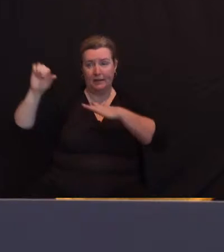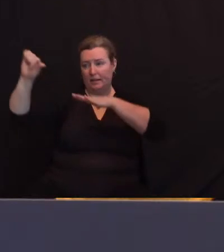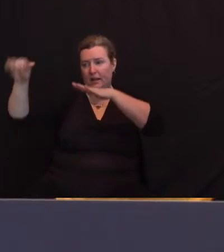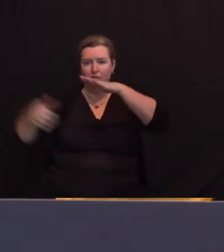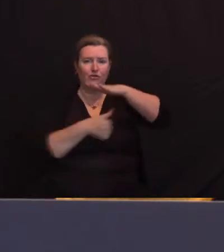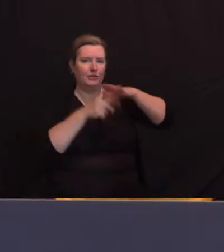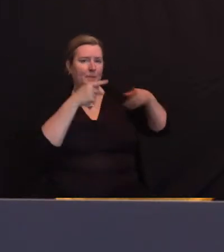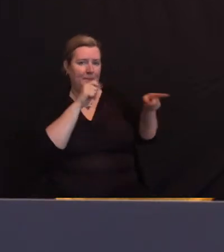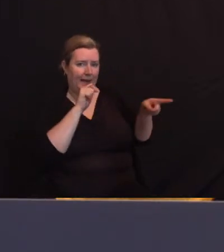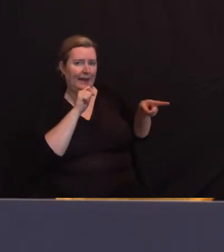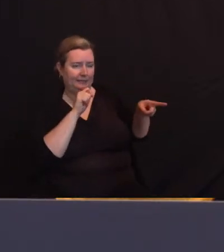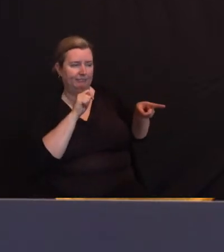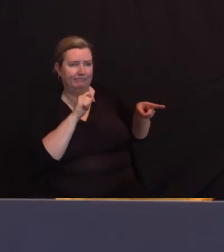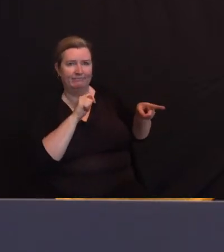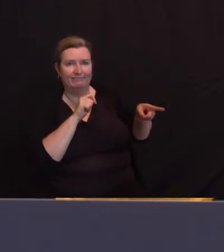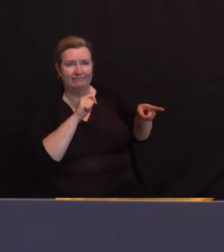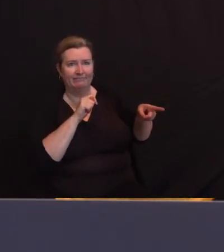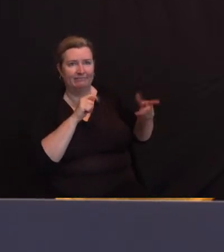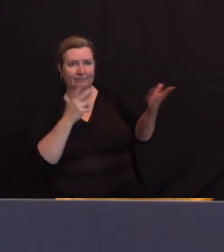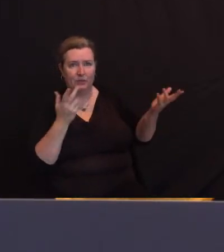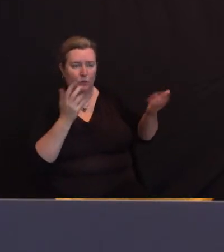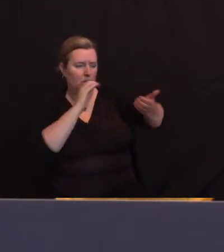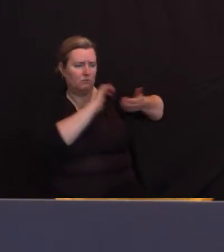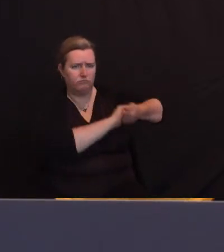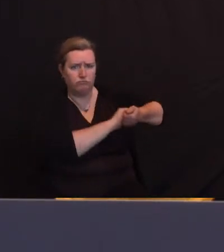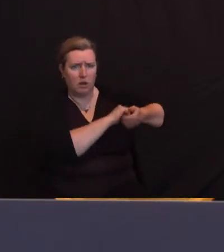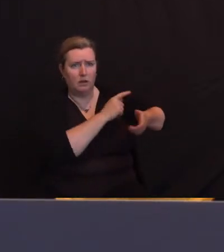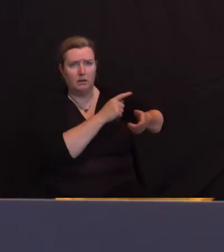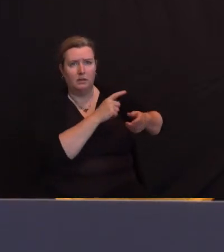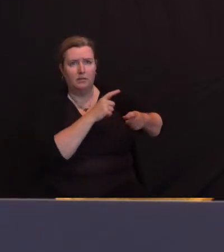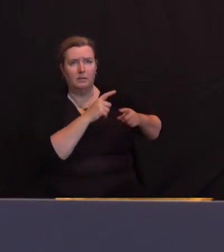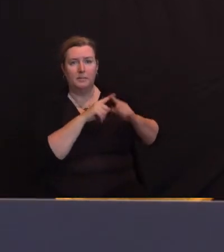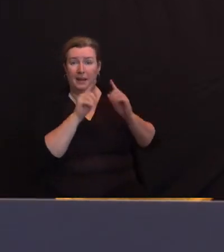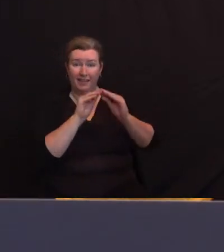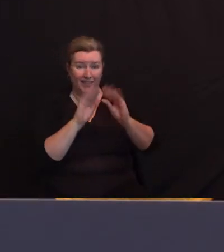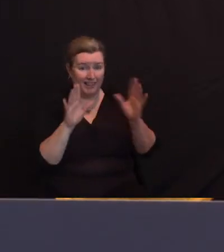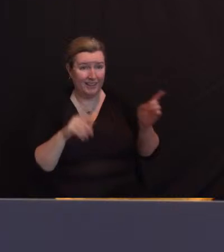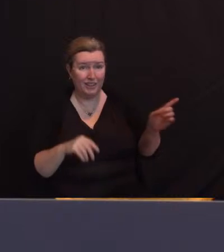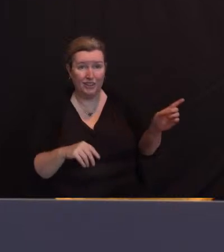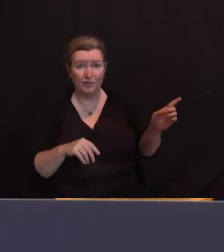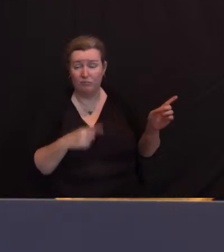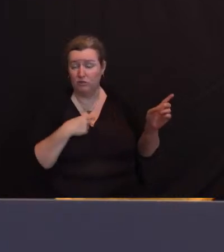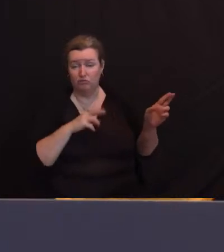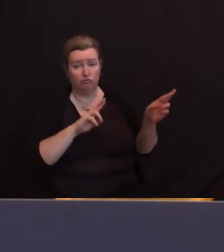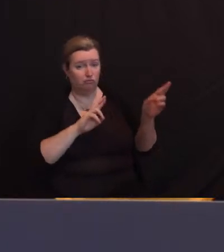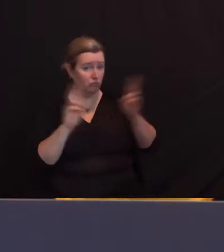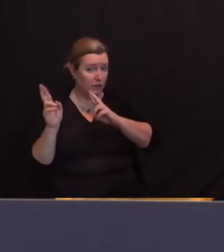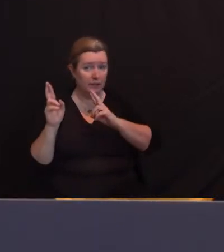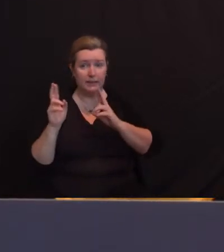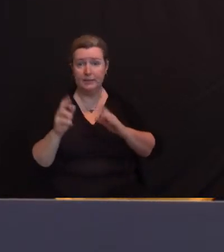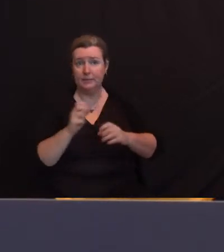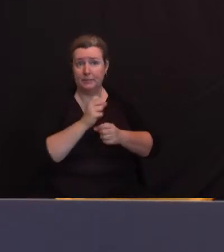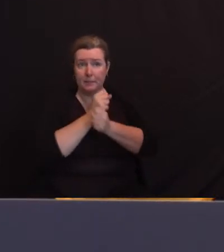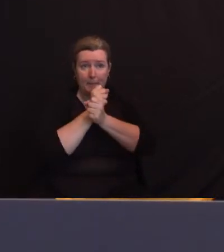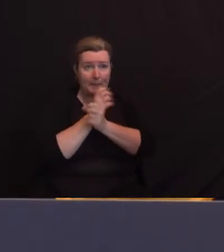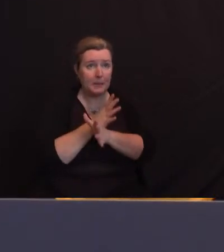an extraordinary job with it. But it is pretty clear, as proactive as we think we are, we're going to have